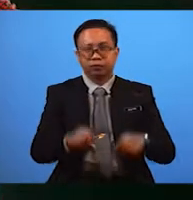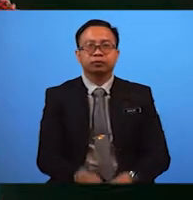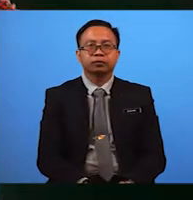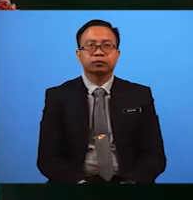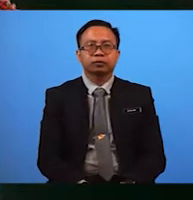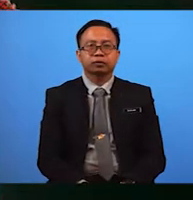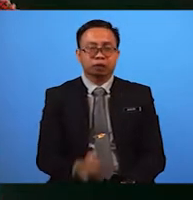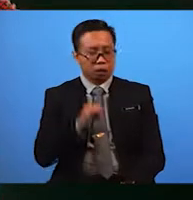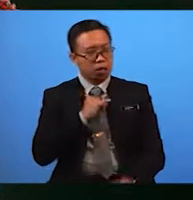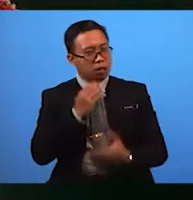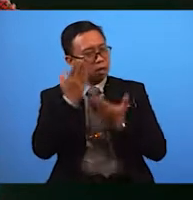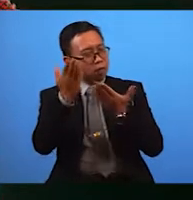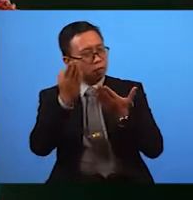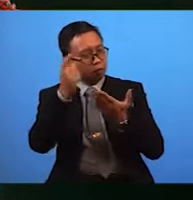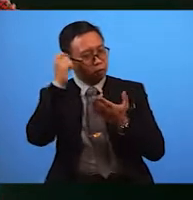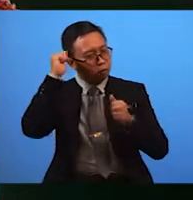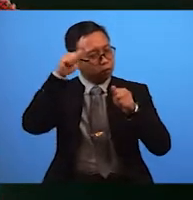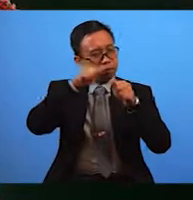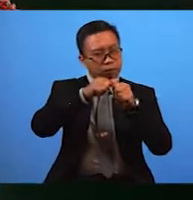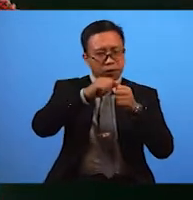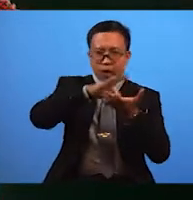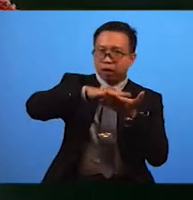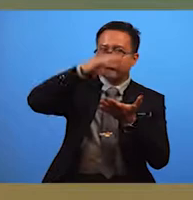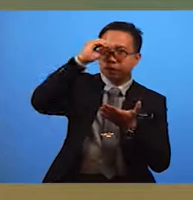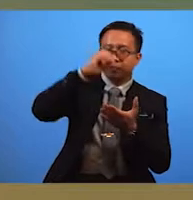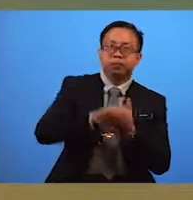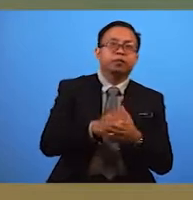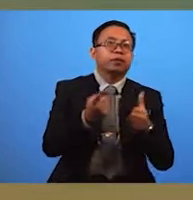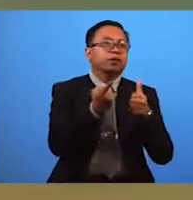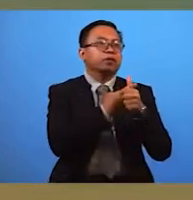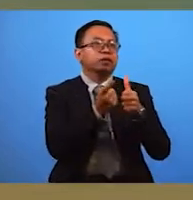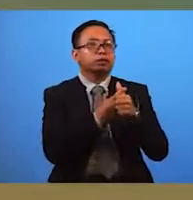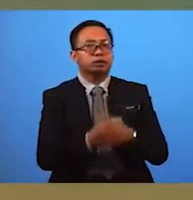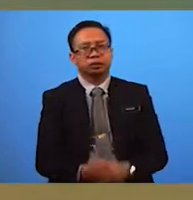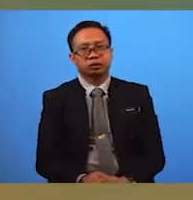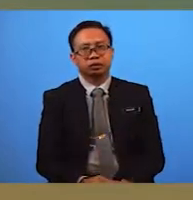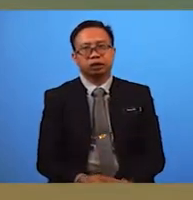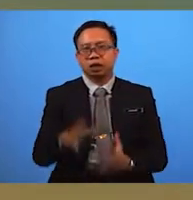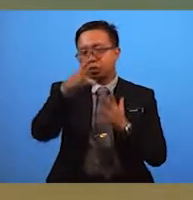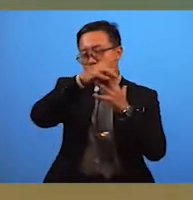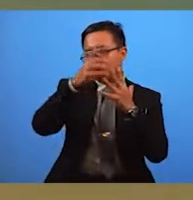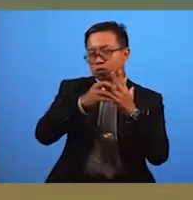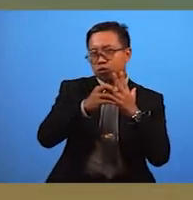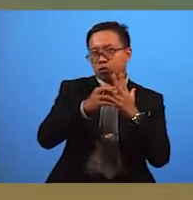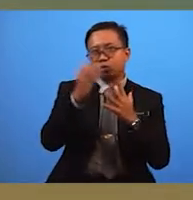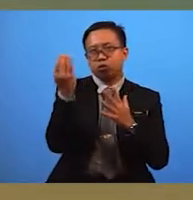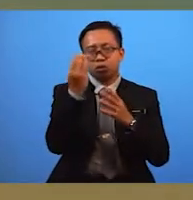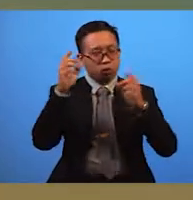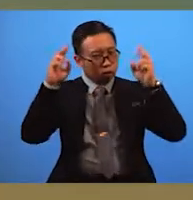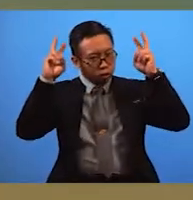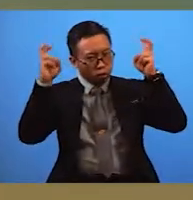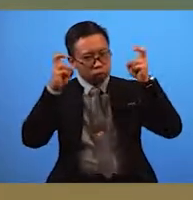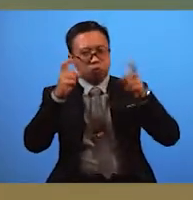I have a few reminders for today's lesson. The first one, choose a suitable